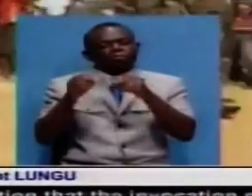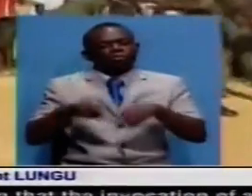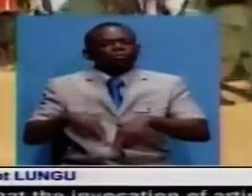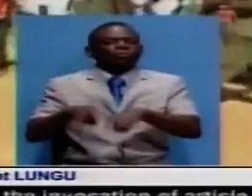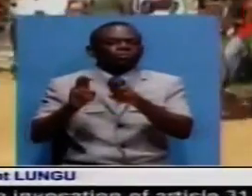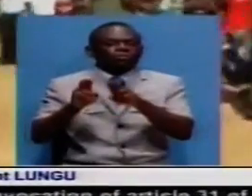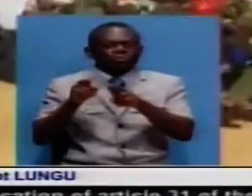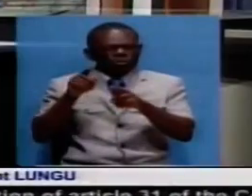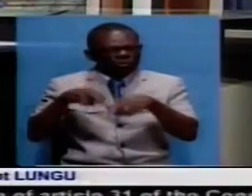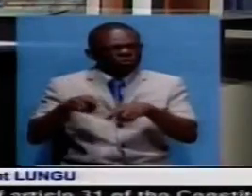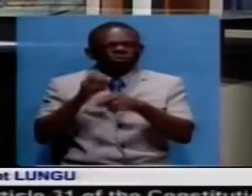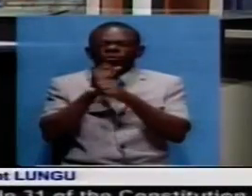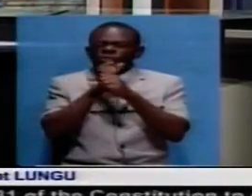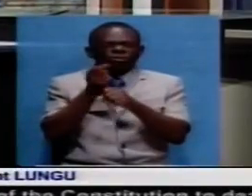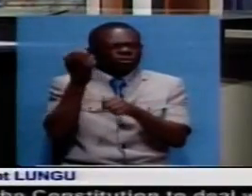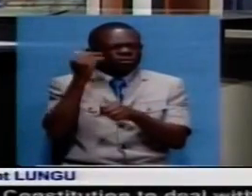Ndola.